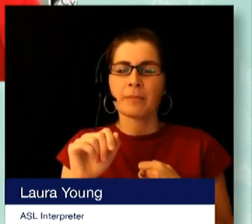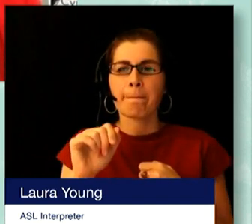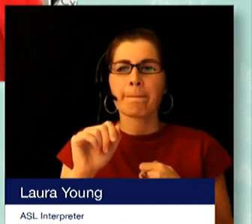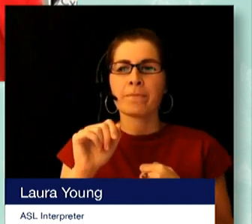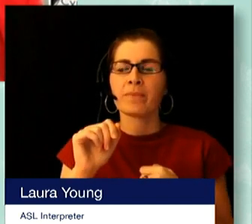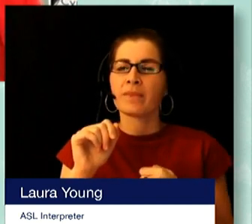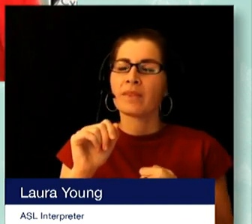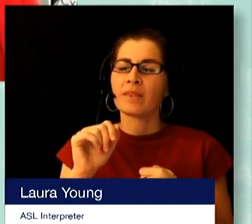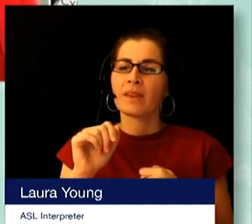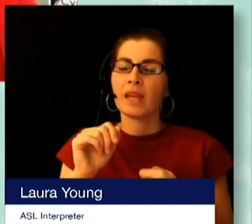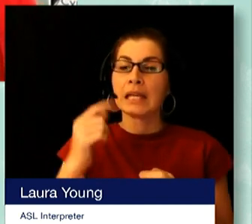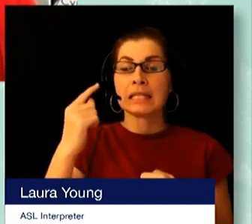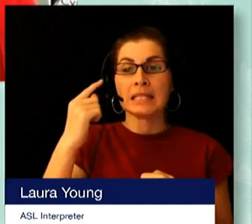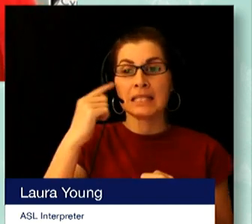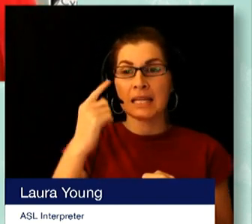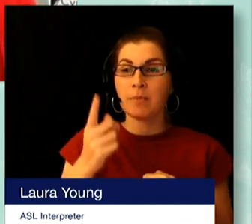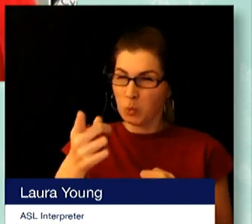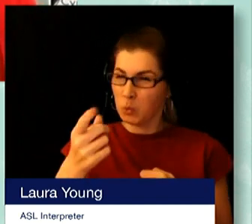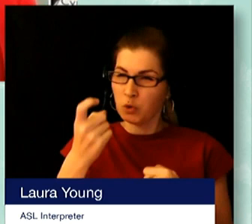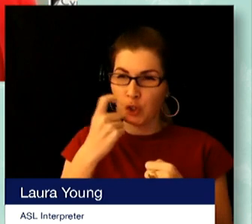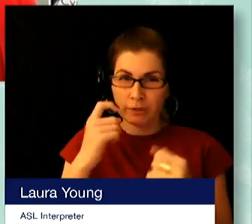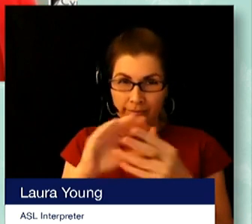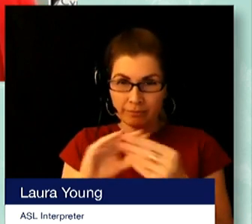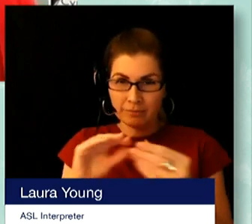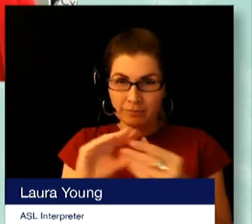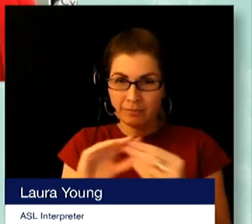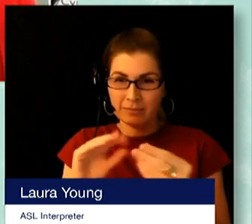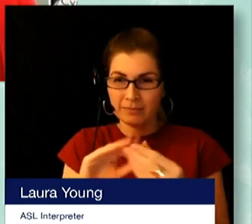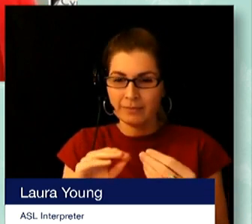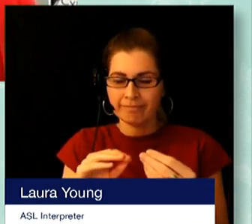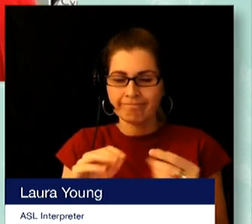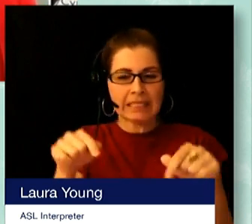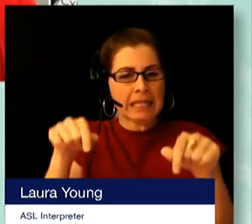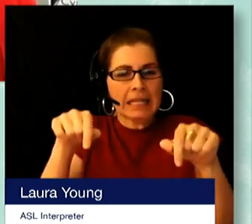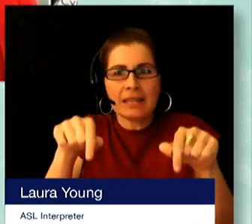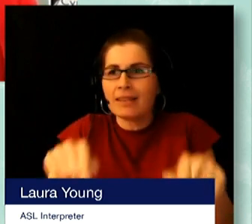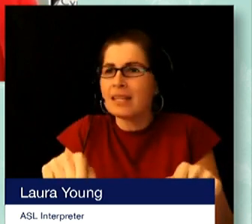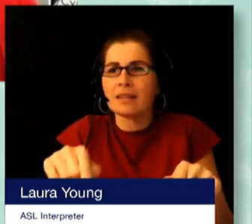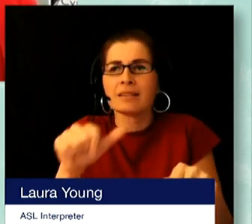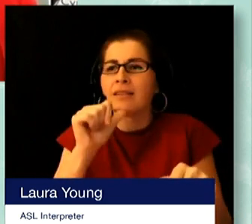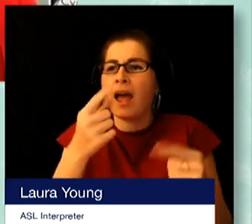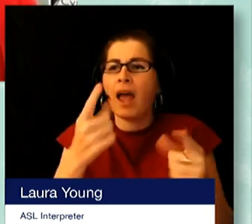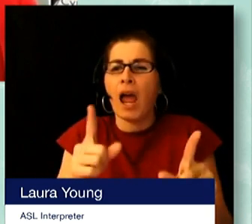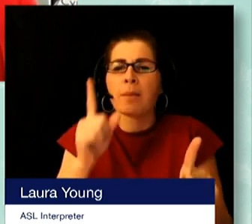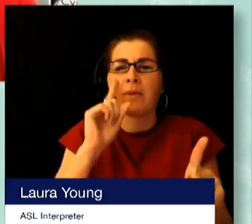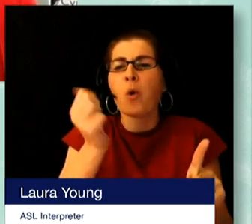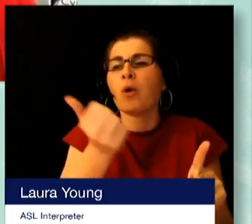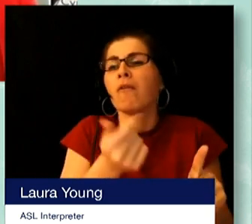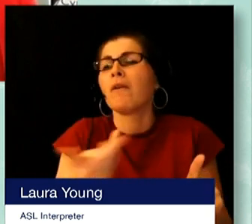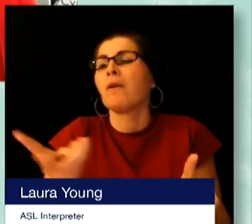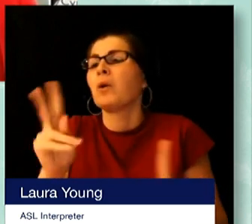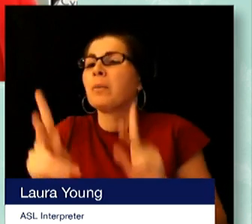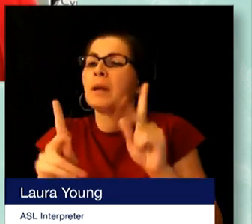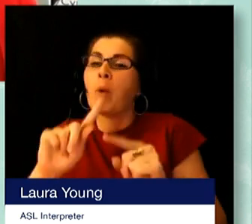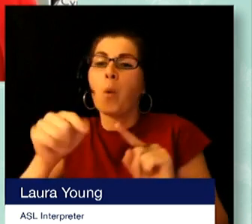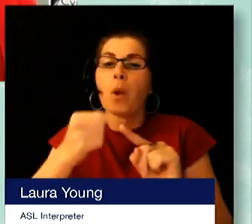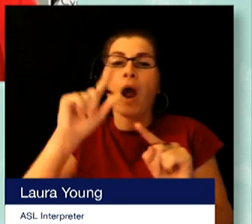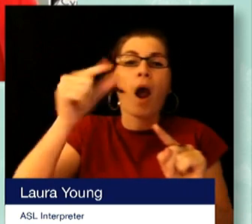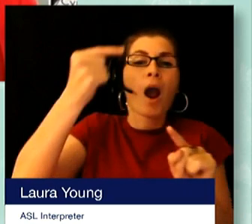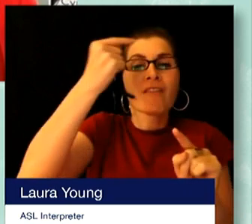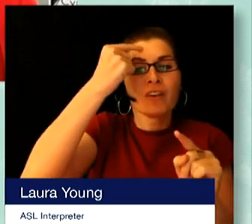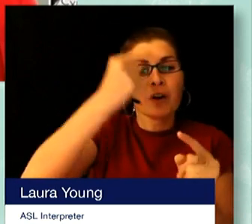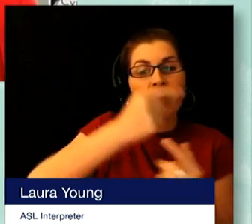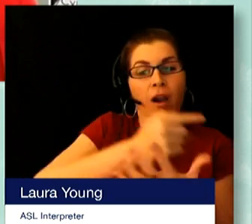It sounds like part of what you were just saying is that this can no longer be something that just happens for a few people at the end of a governor's term. This has